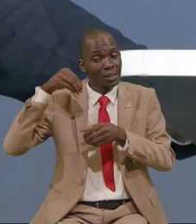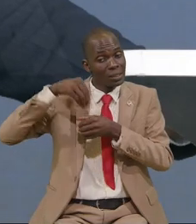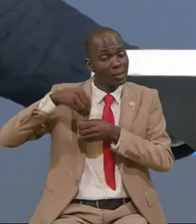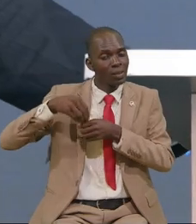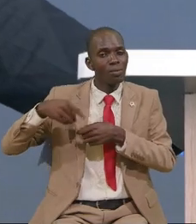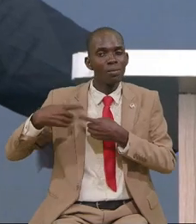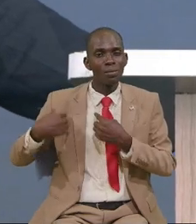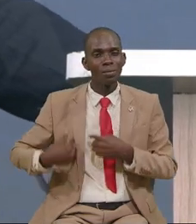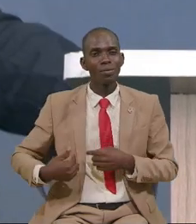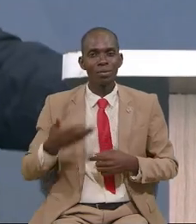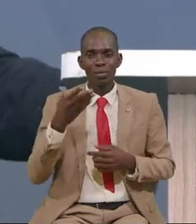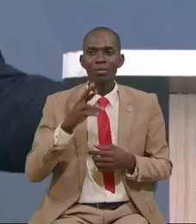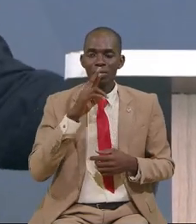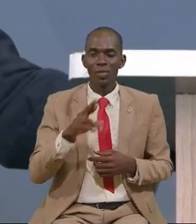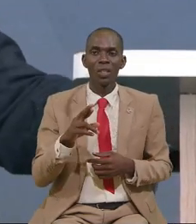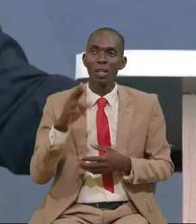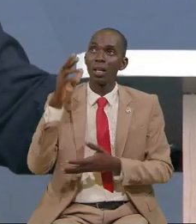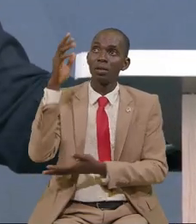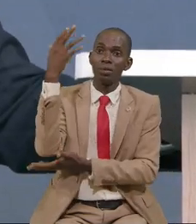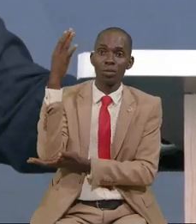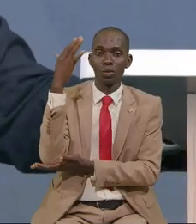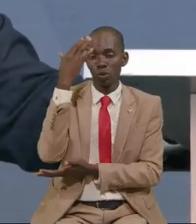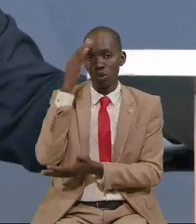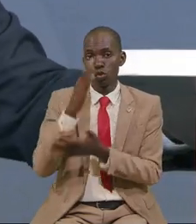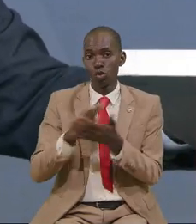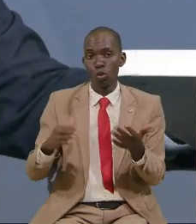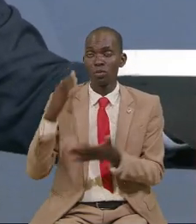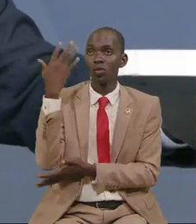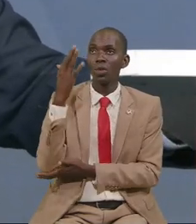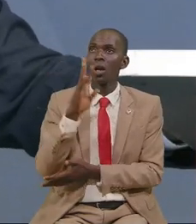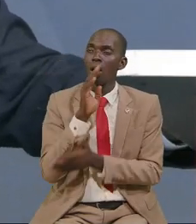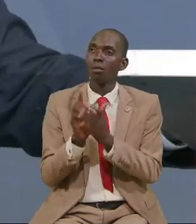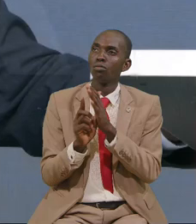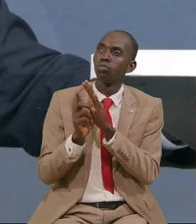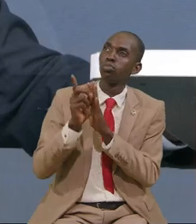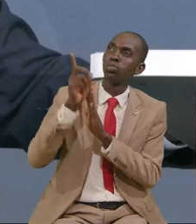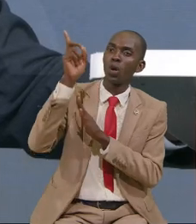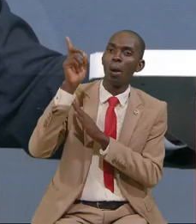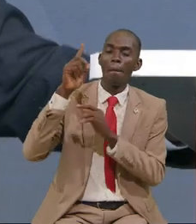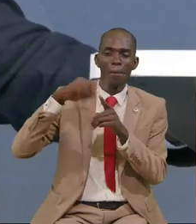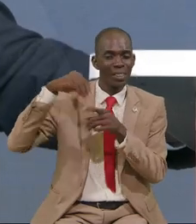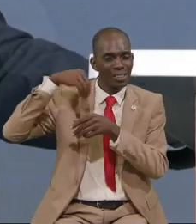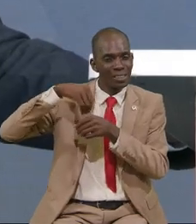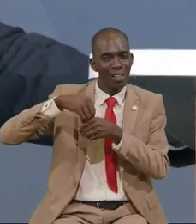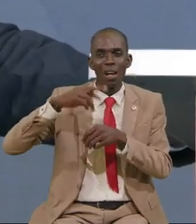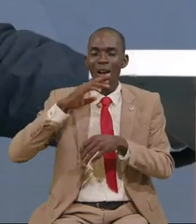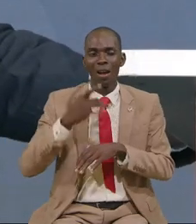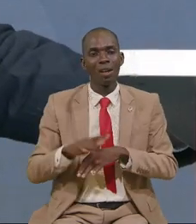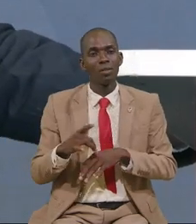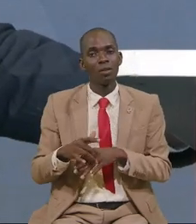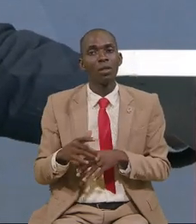there are trees, you understand, they are tall, but they are hollow inside. And when the